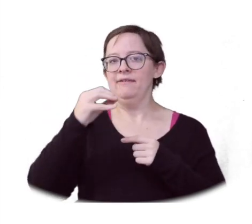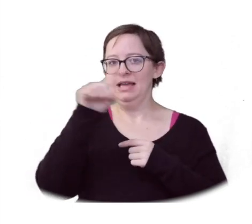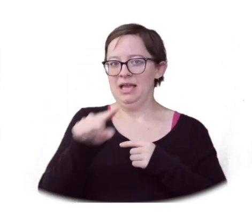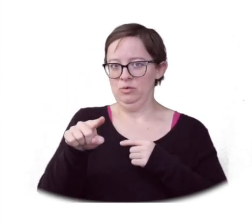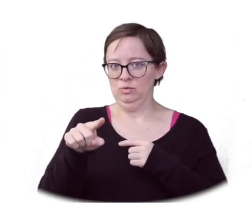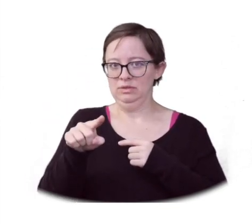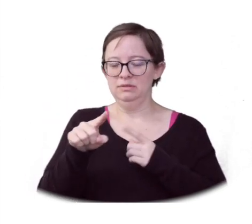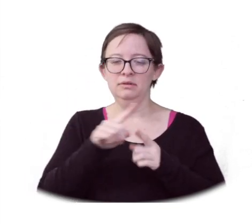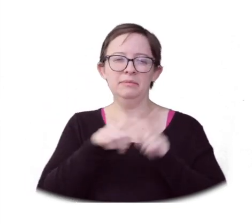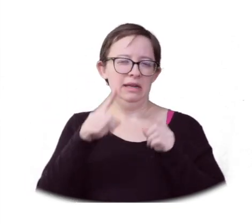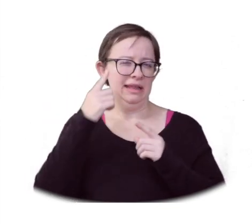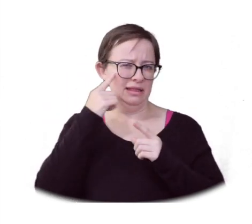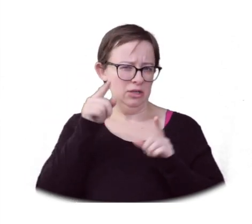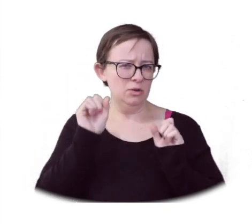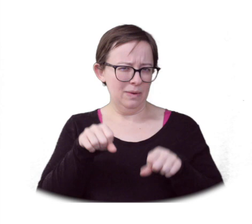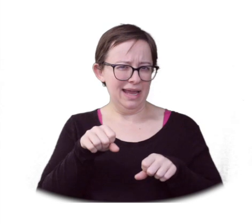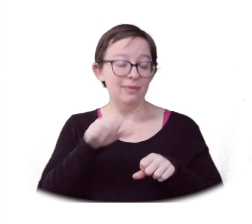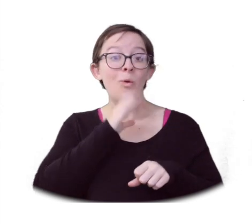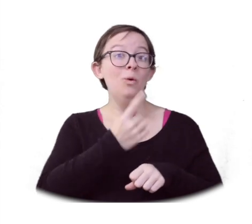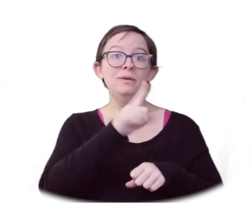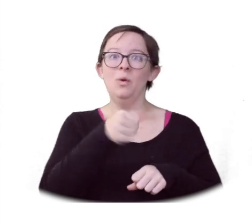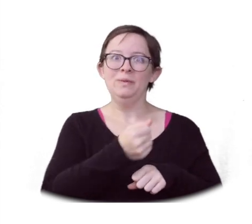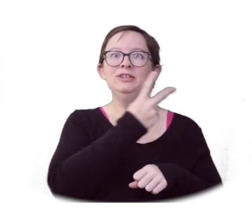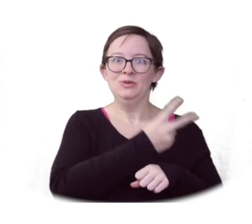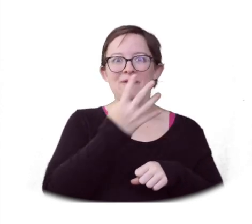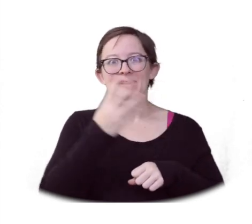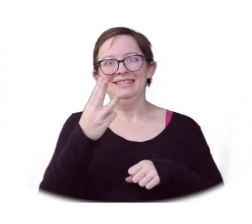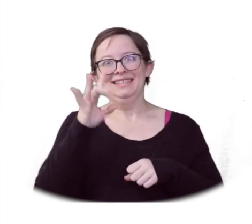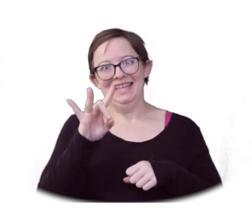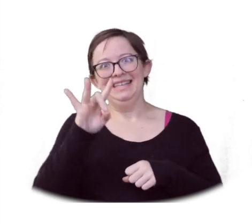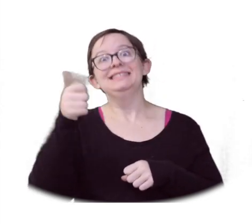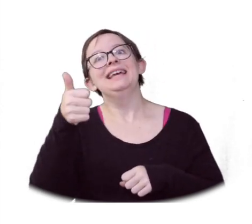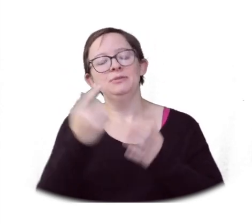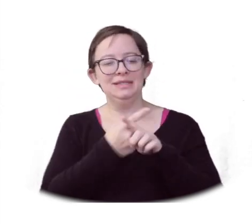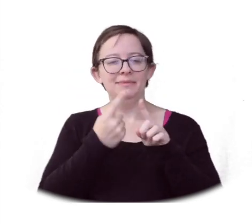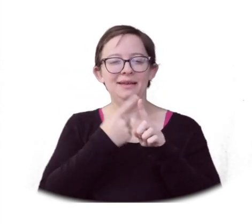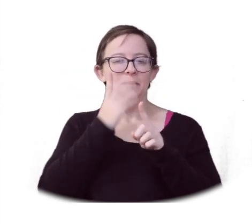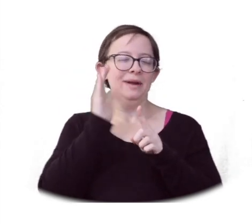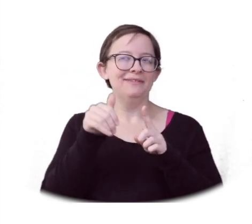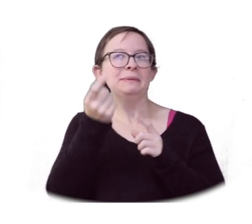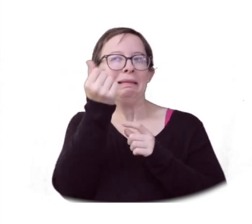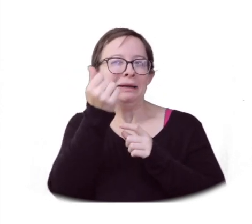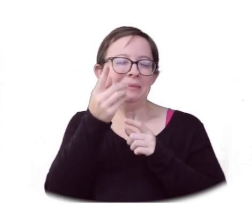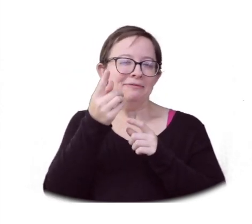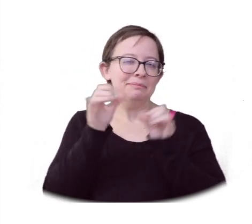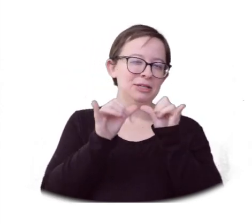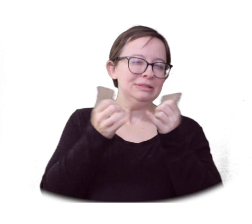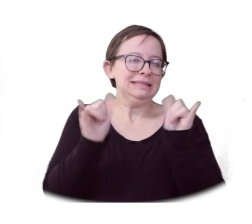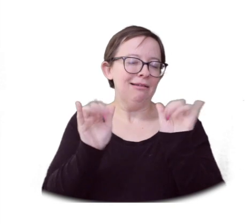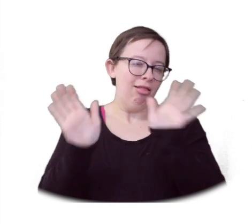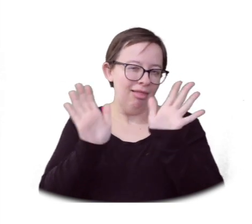half ounces, but I think you can do, like, the old one you can only do 2, 4, 6, 8, 10, so sometimes we'd have to do a little bit